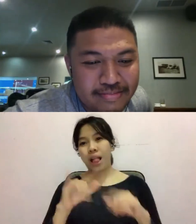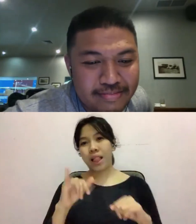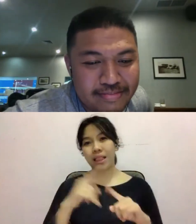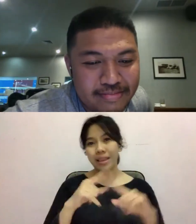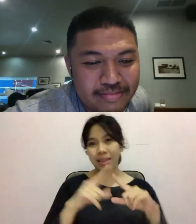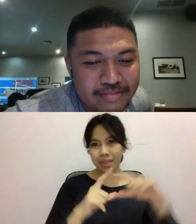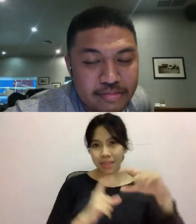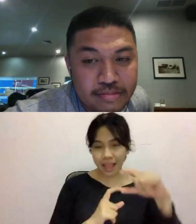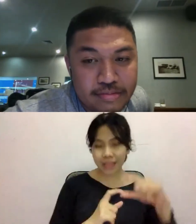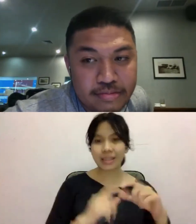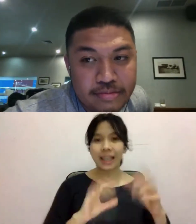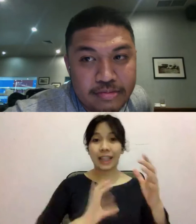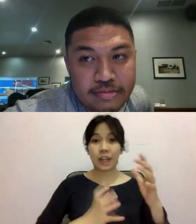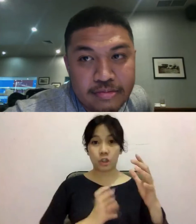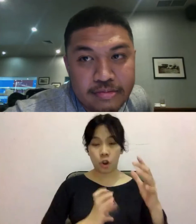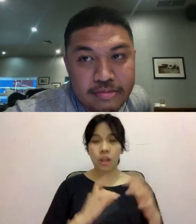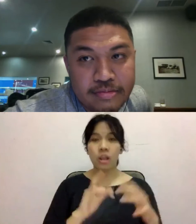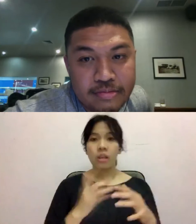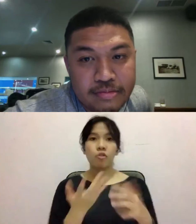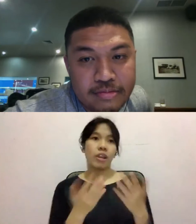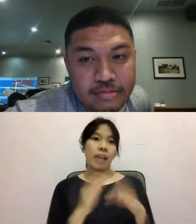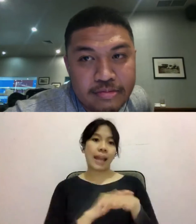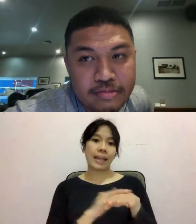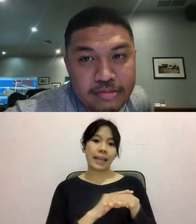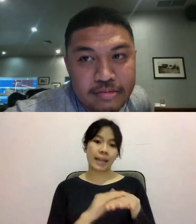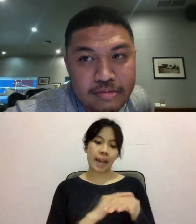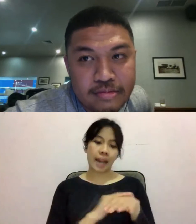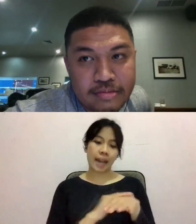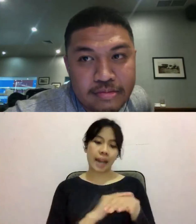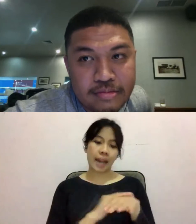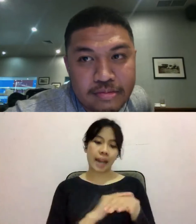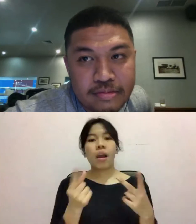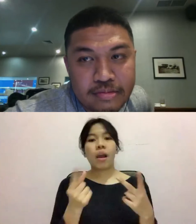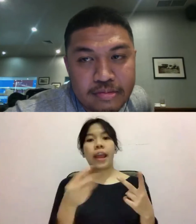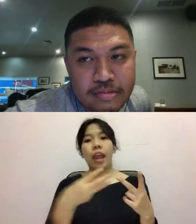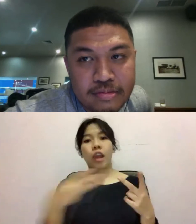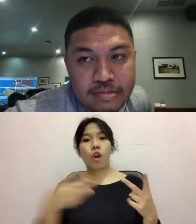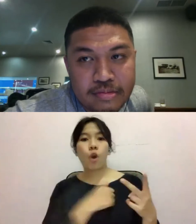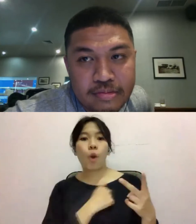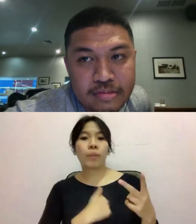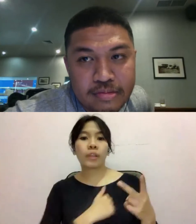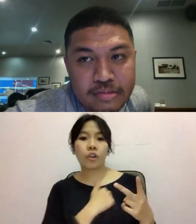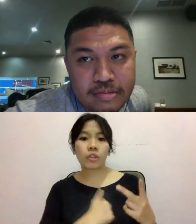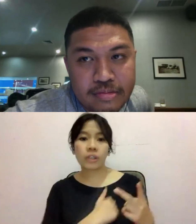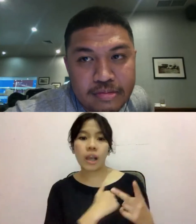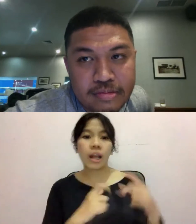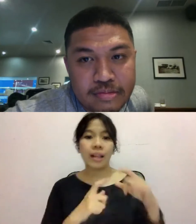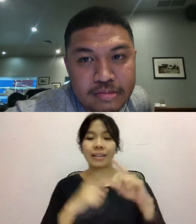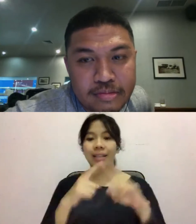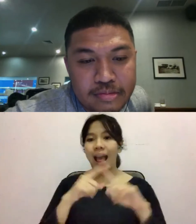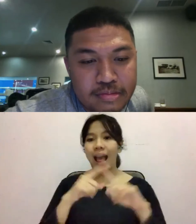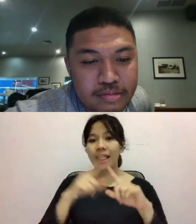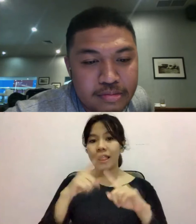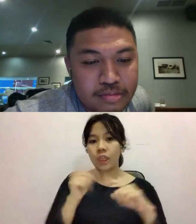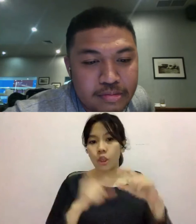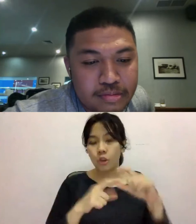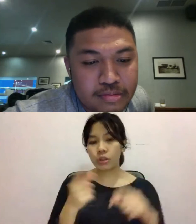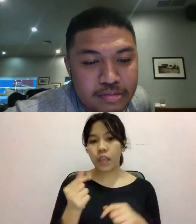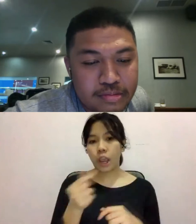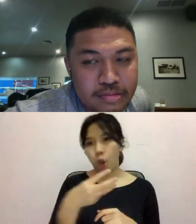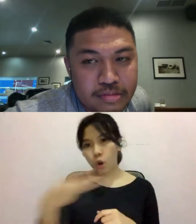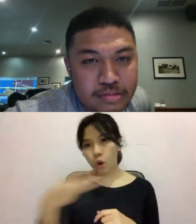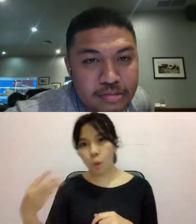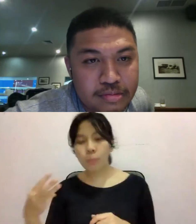culture, our socioeconomic status, like what Zhao explained before, and